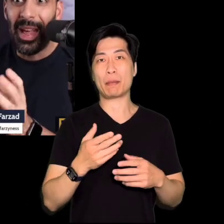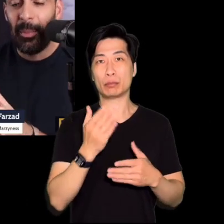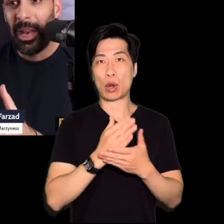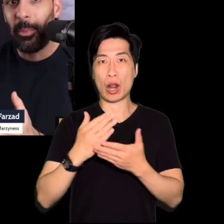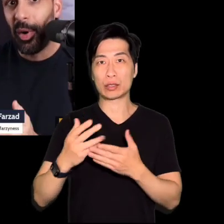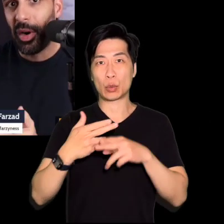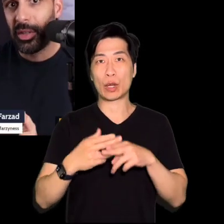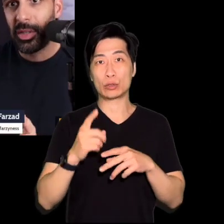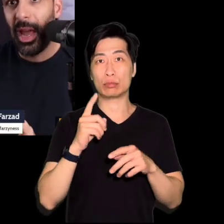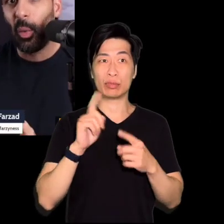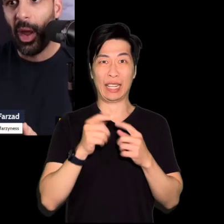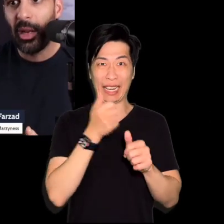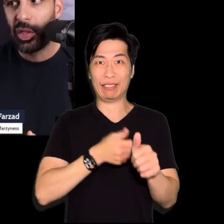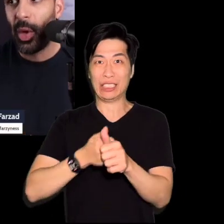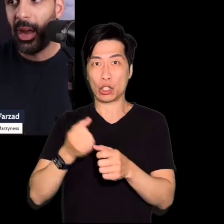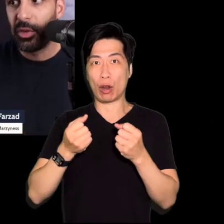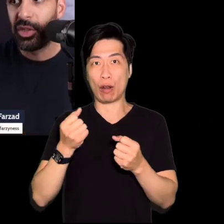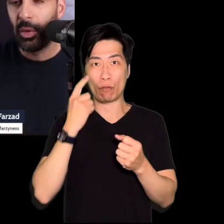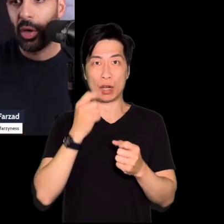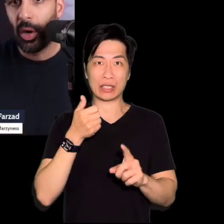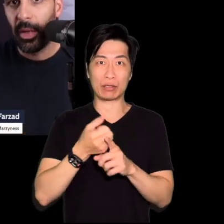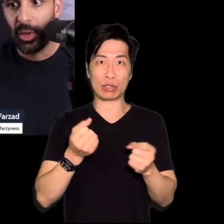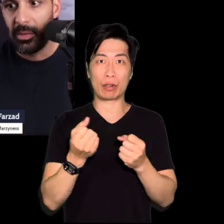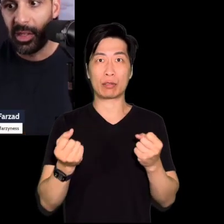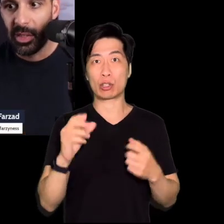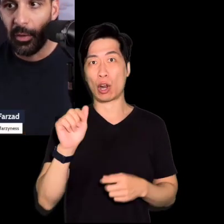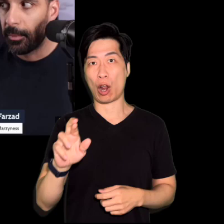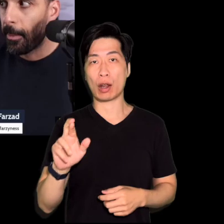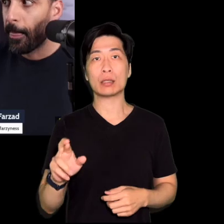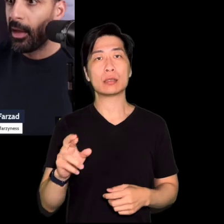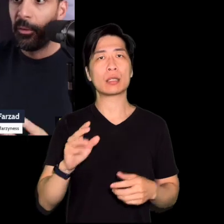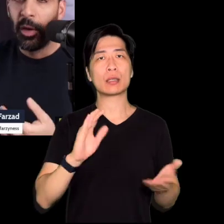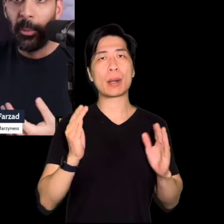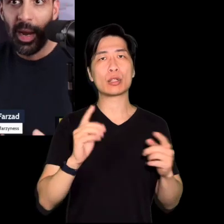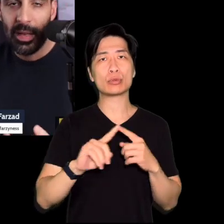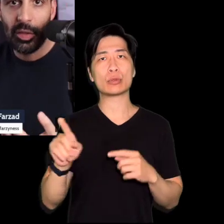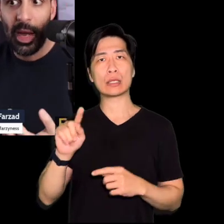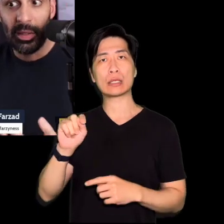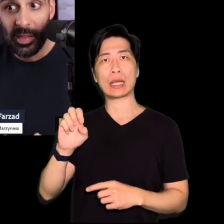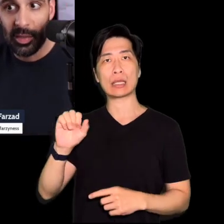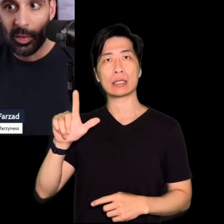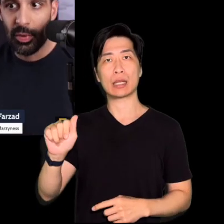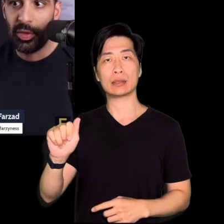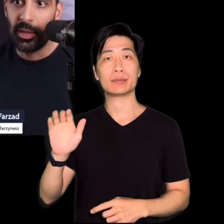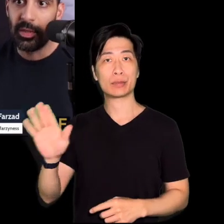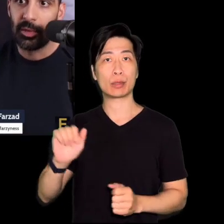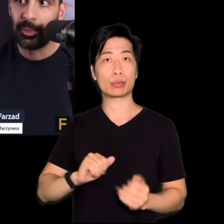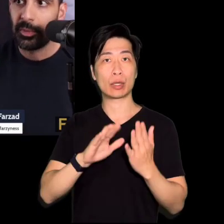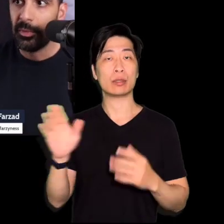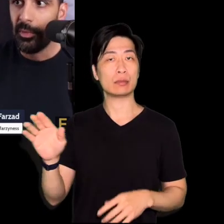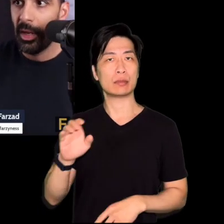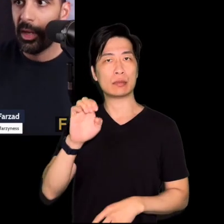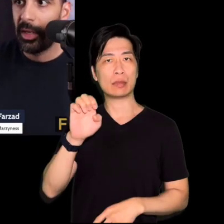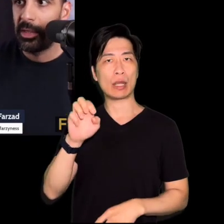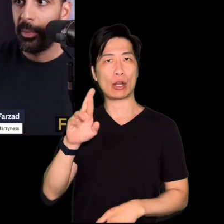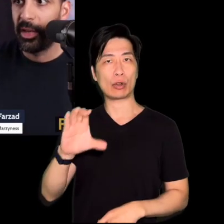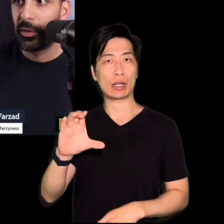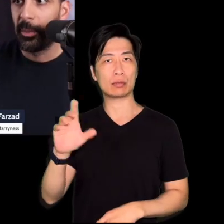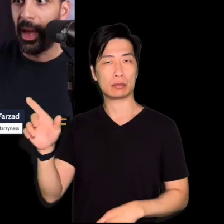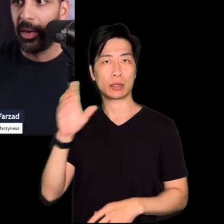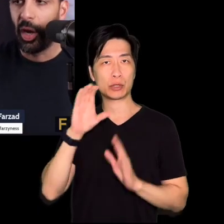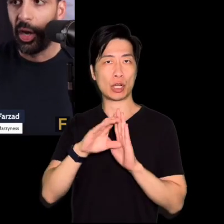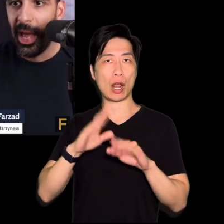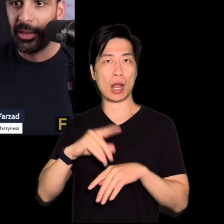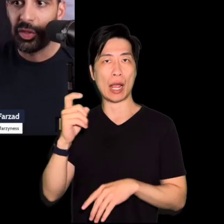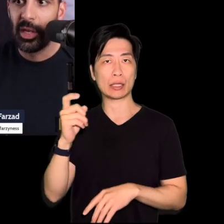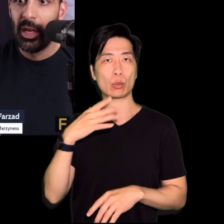to add that many parts and weight to every single car that drives itself. If you compare that to how Tesla's approaching this, here is a picture